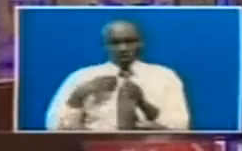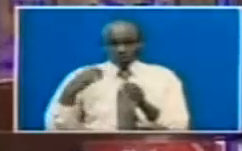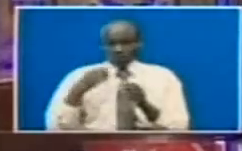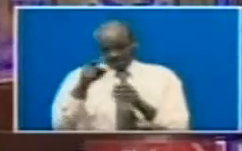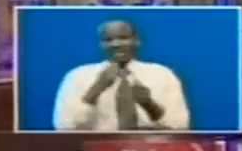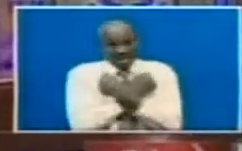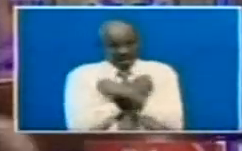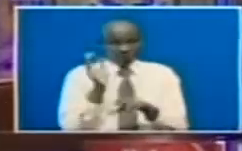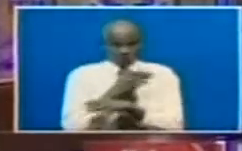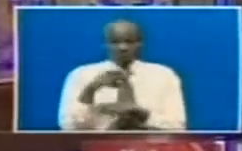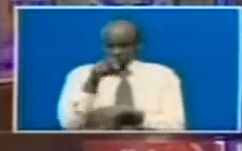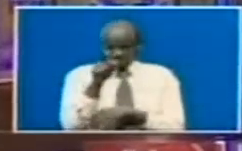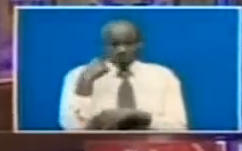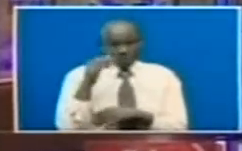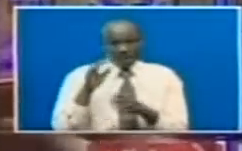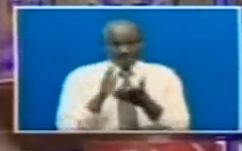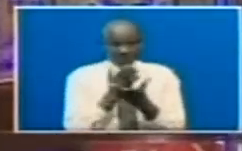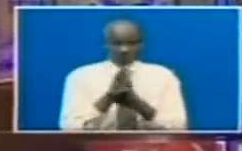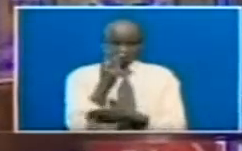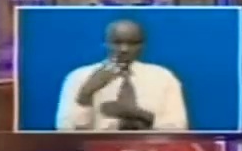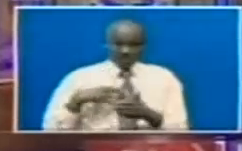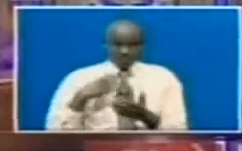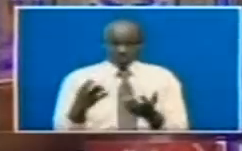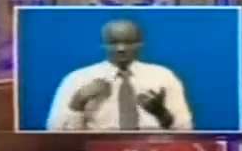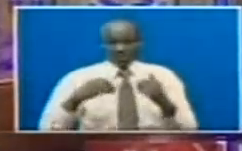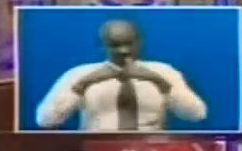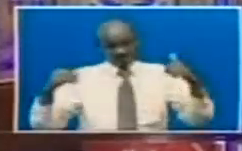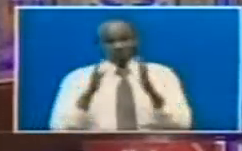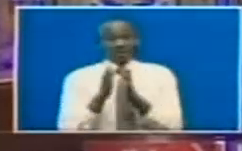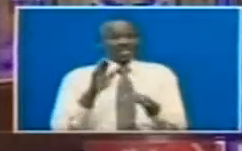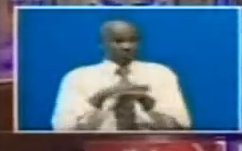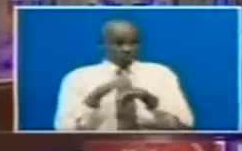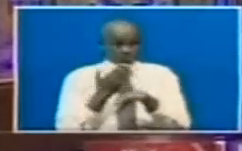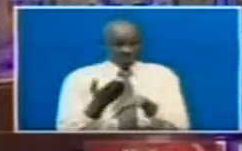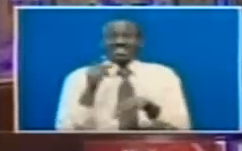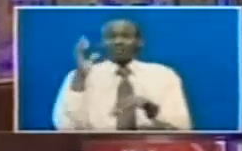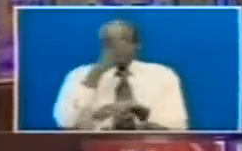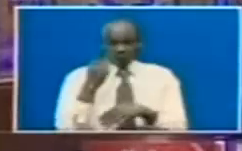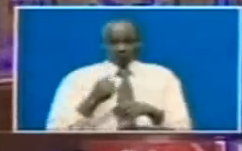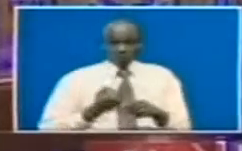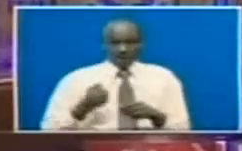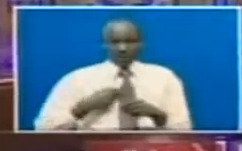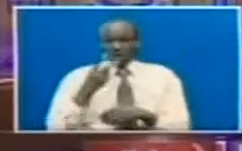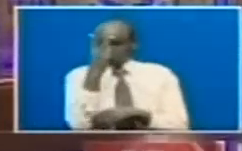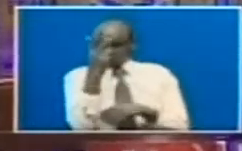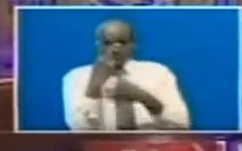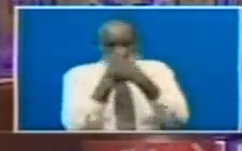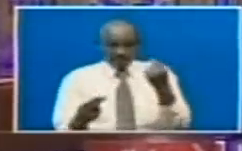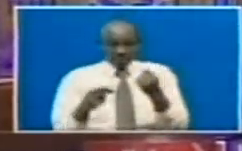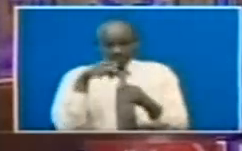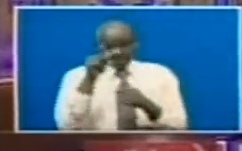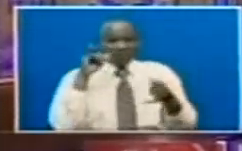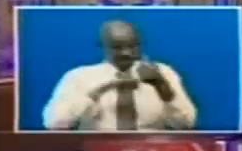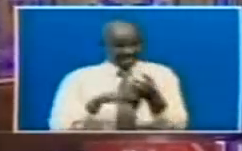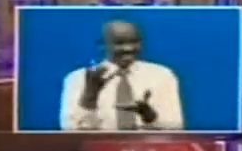love song. It was a love song between two individuals, tukaathirida nyonege kuhu. Right? And it was a beautiful song about two couples who were during the